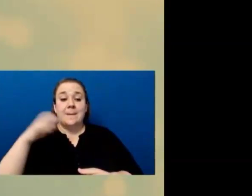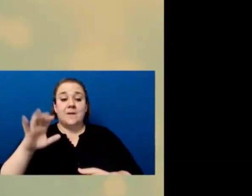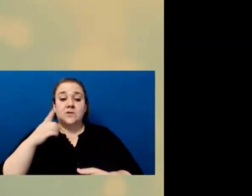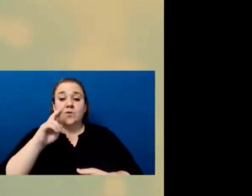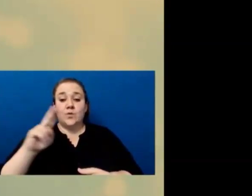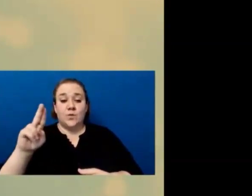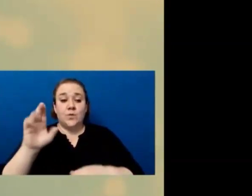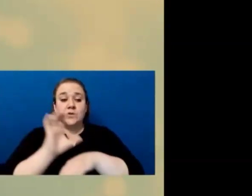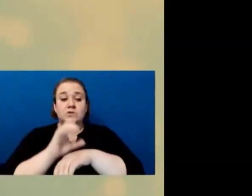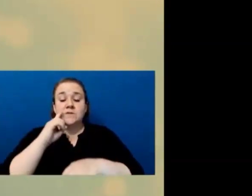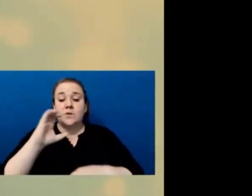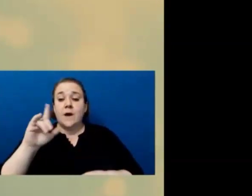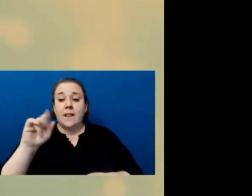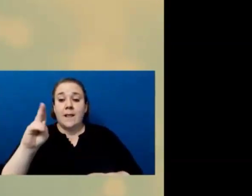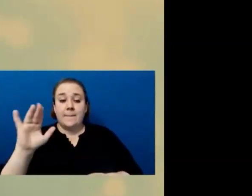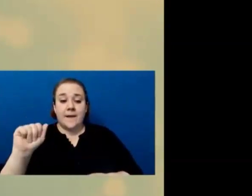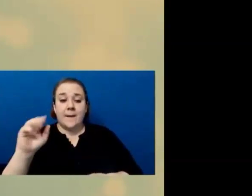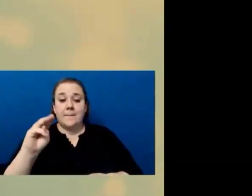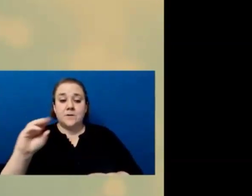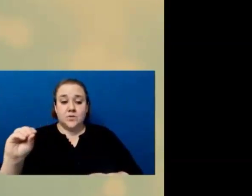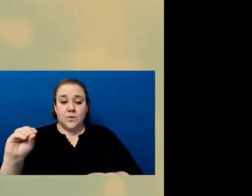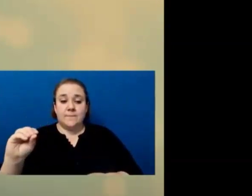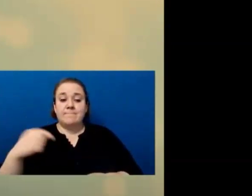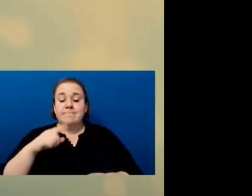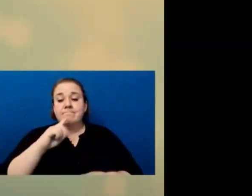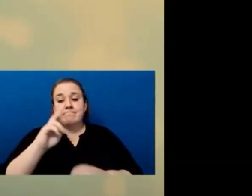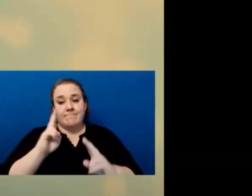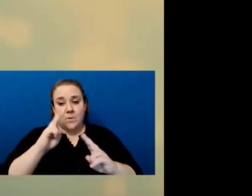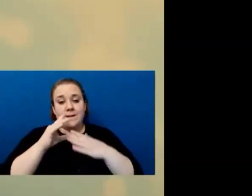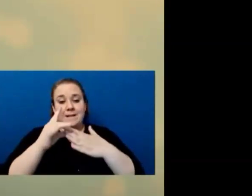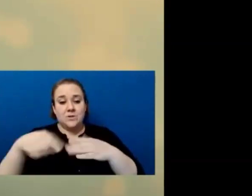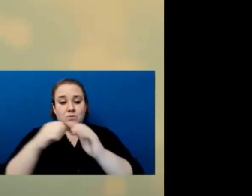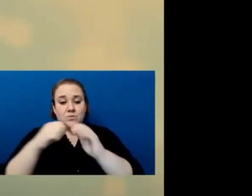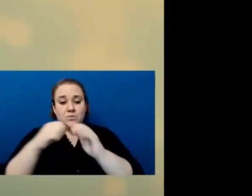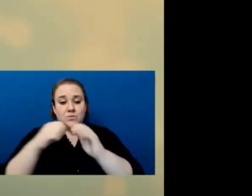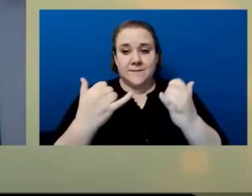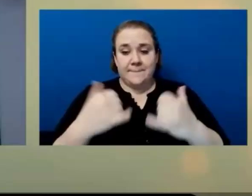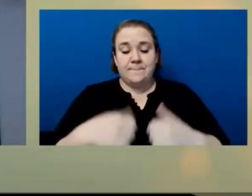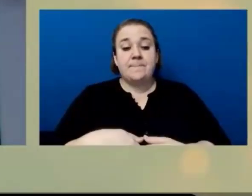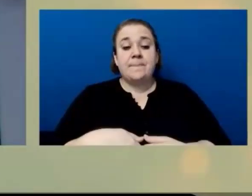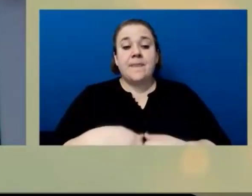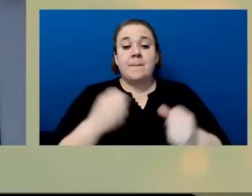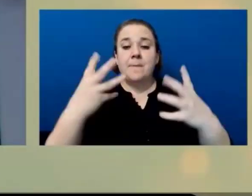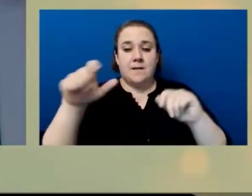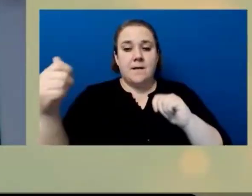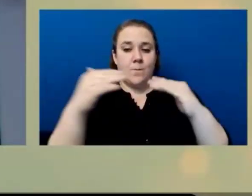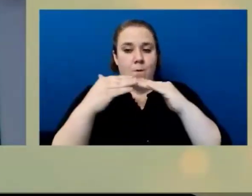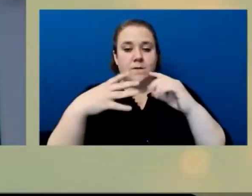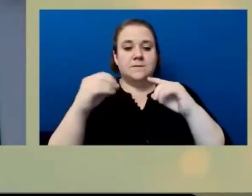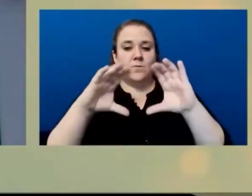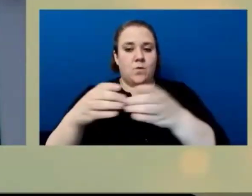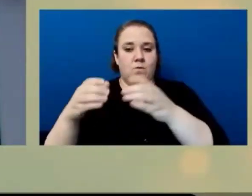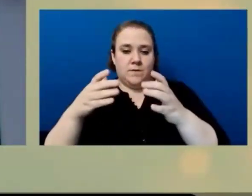Universalist Church of Columbia, Missouri, and I am so honored to lead you in worship this morning, along with a number of